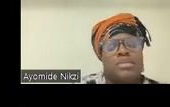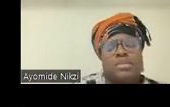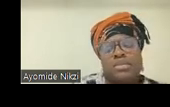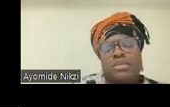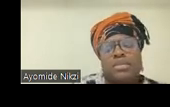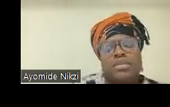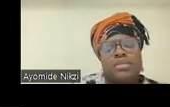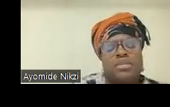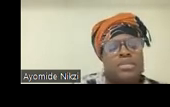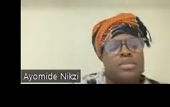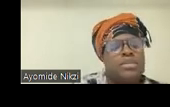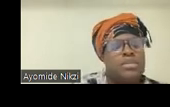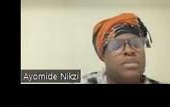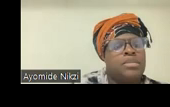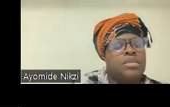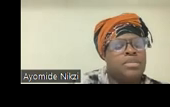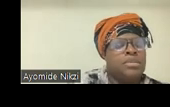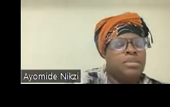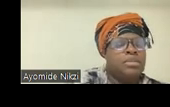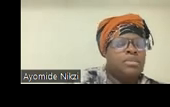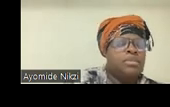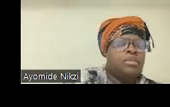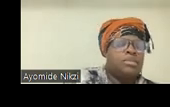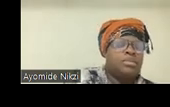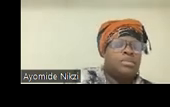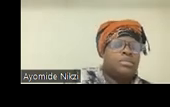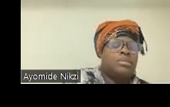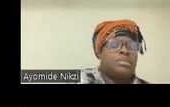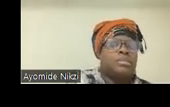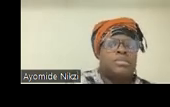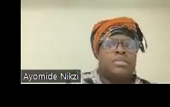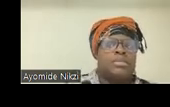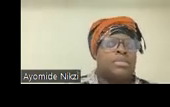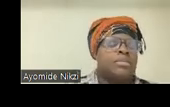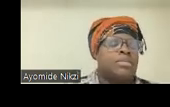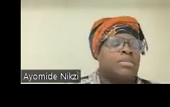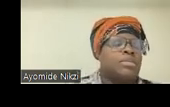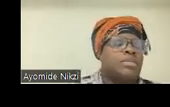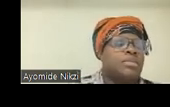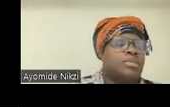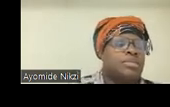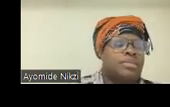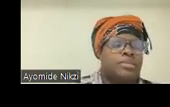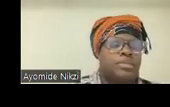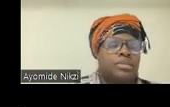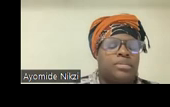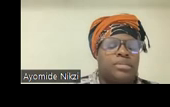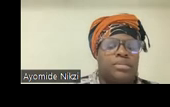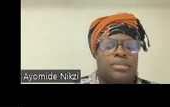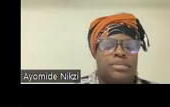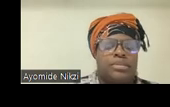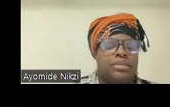year, quarter, allegations by unit, type, employees named in complaints to the extent allowed by law and